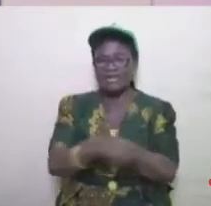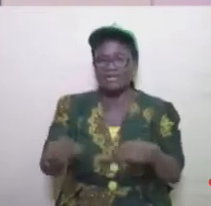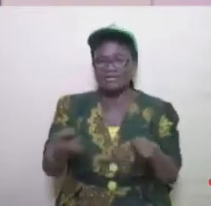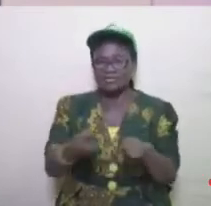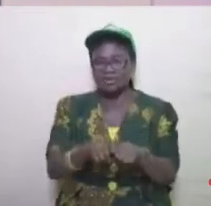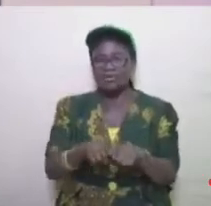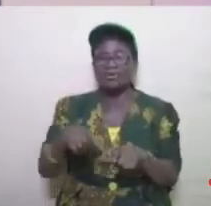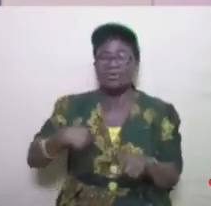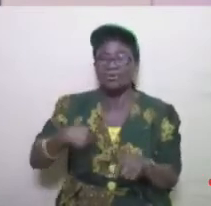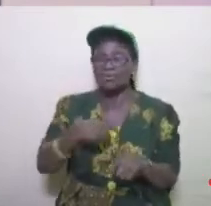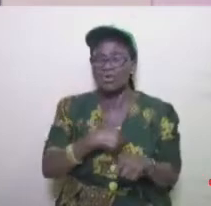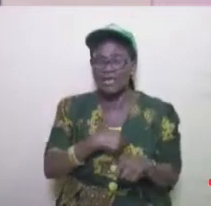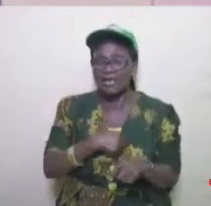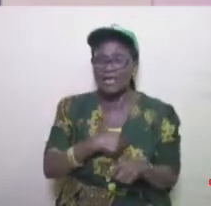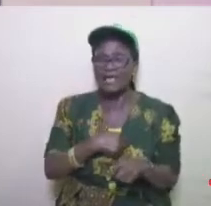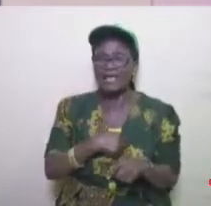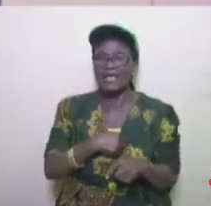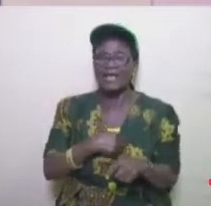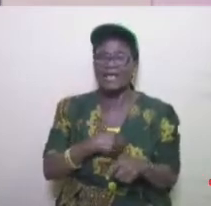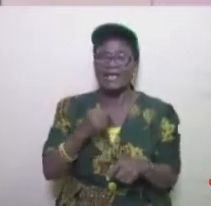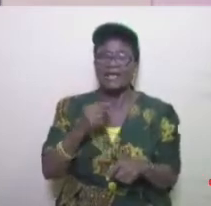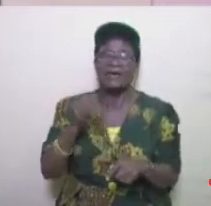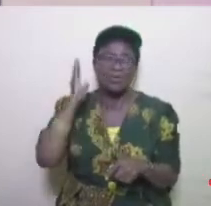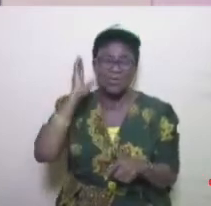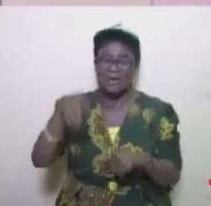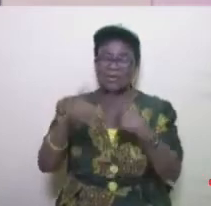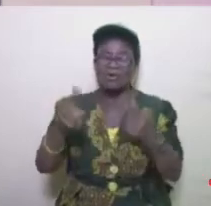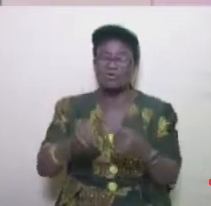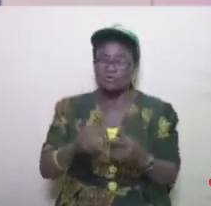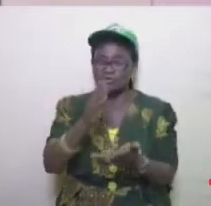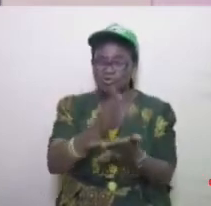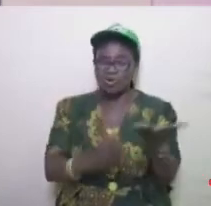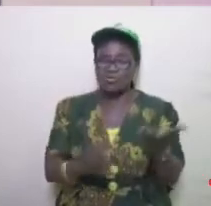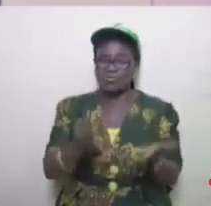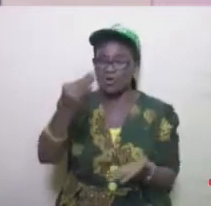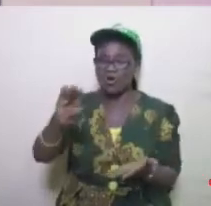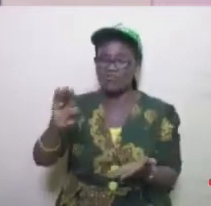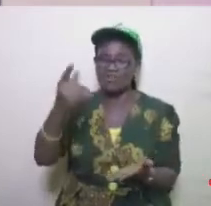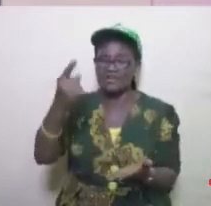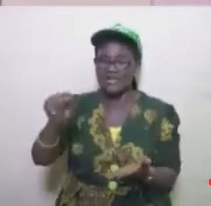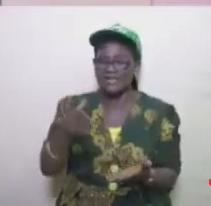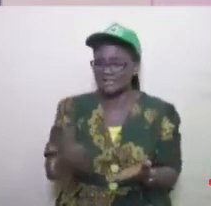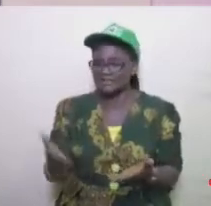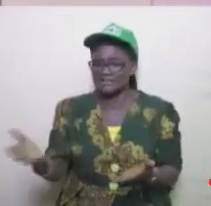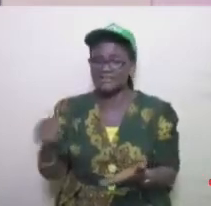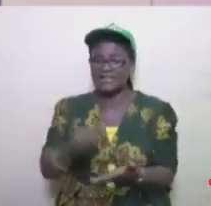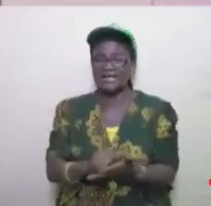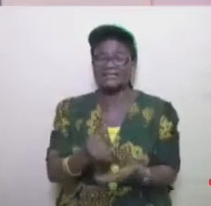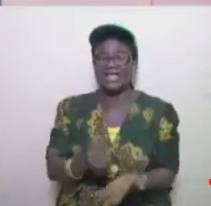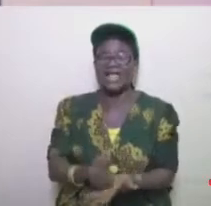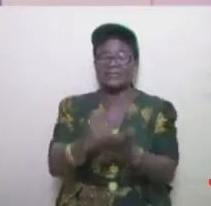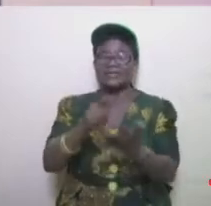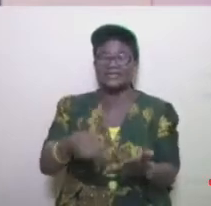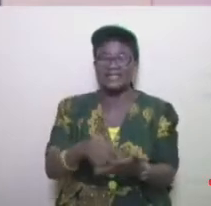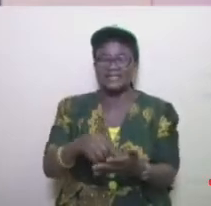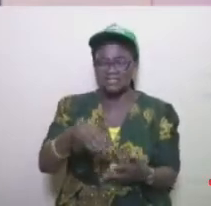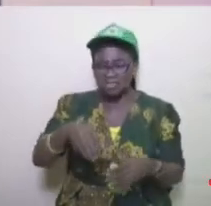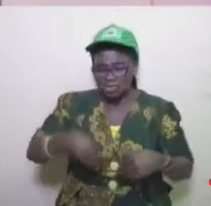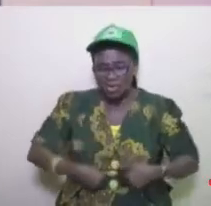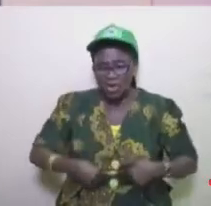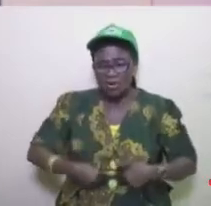into some of the things that help this young man called